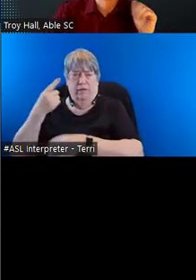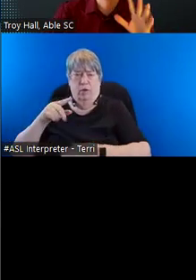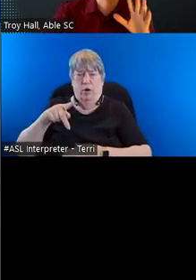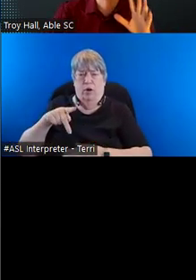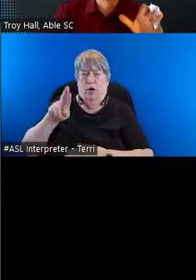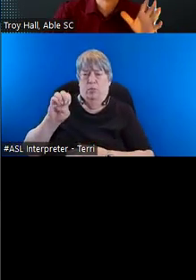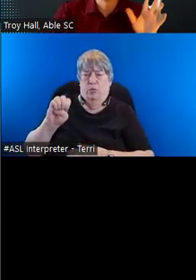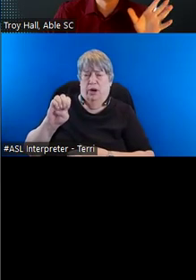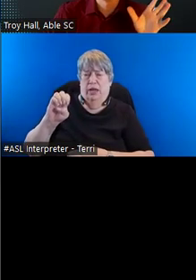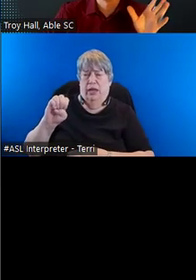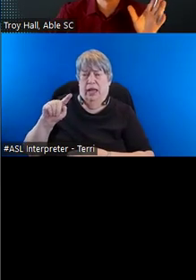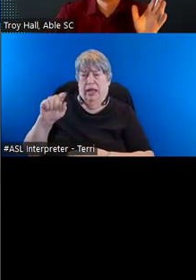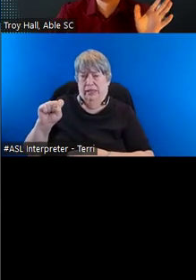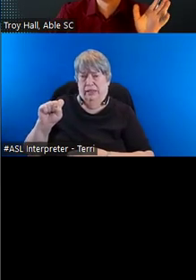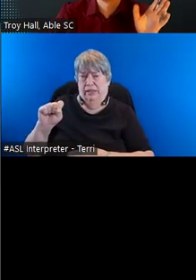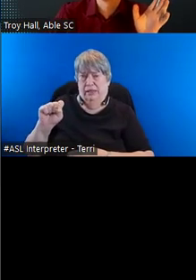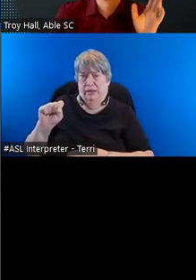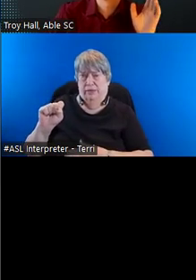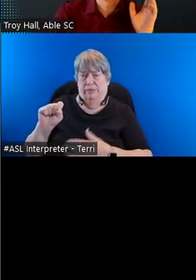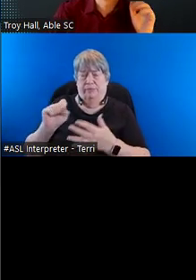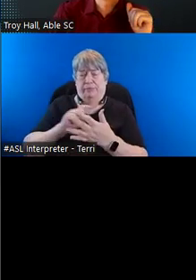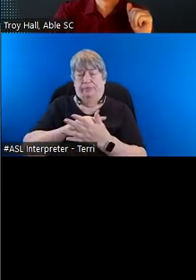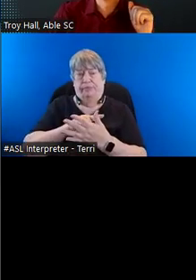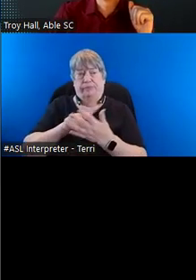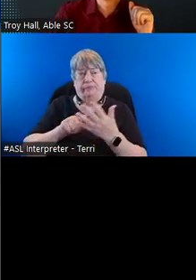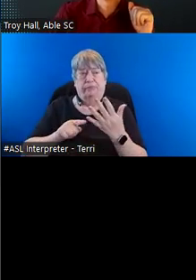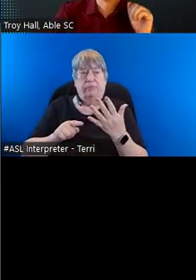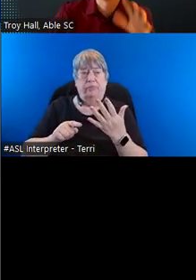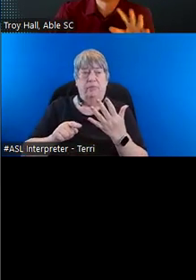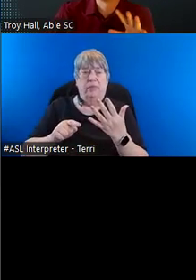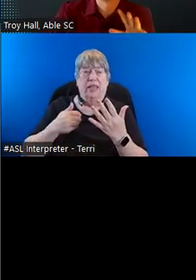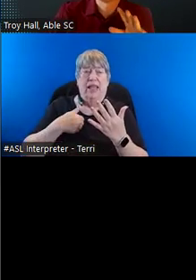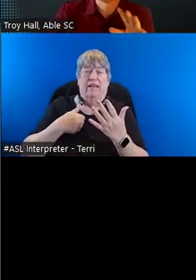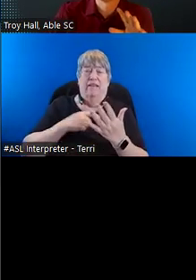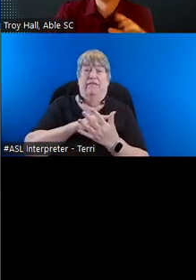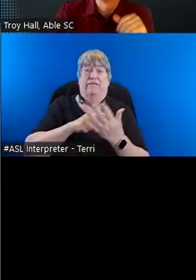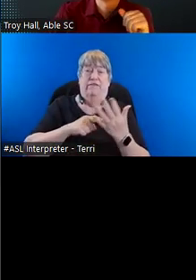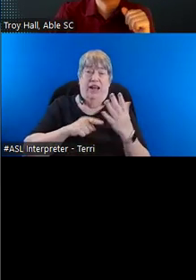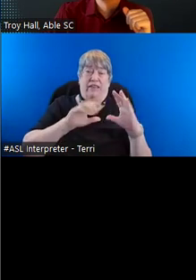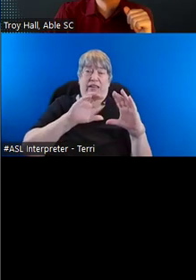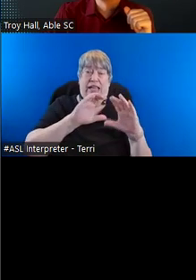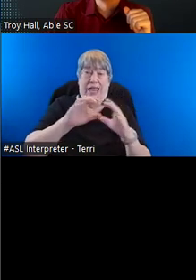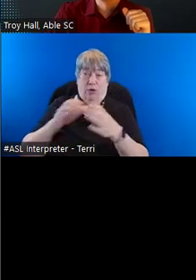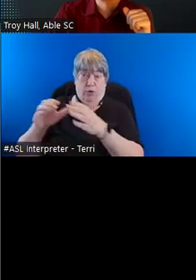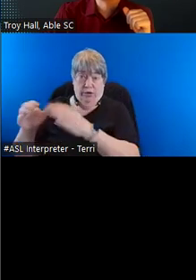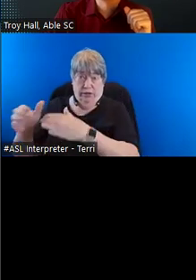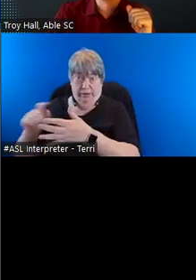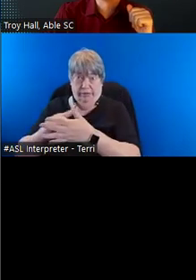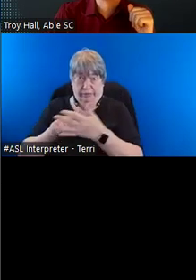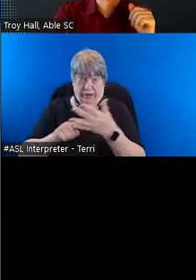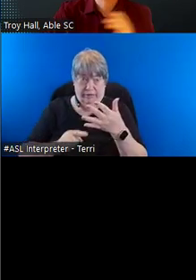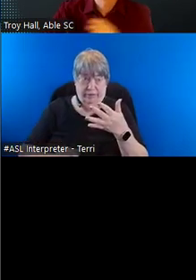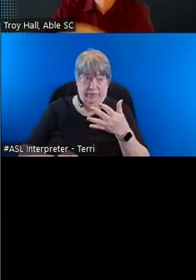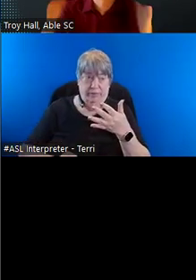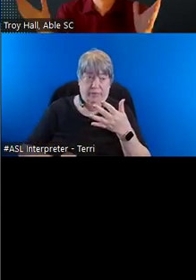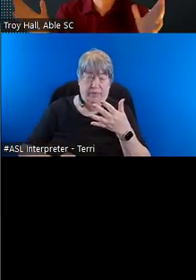So these pre-EDs, these pre-employment transition services, they're divided into 5 categories. But one